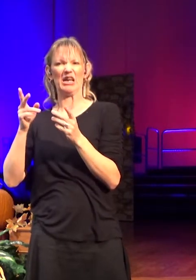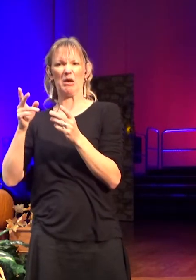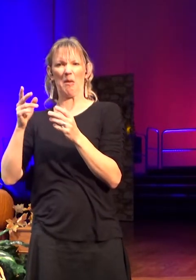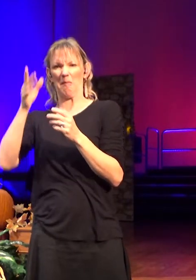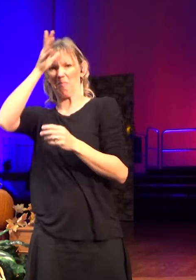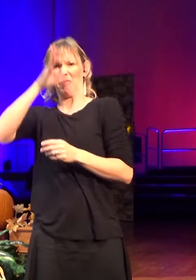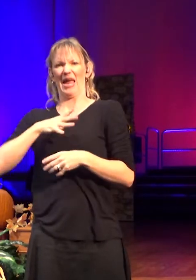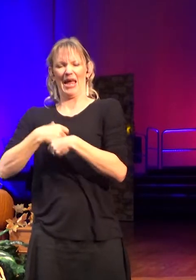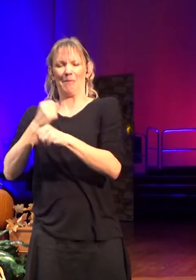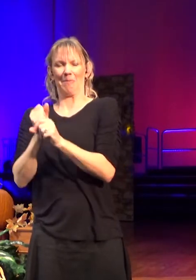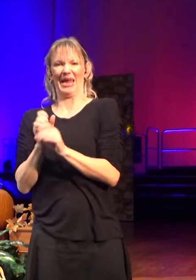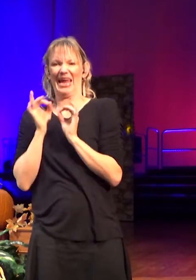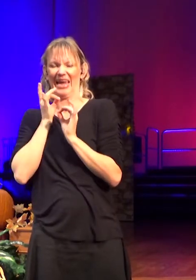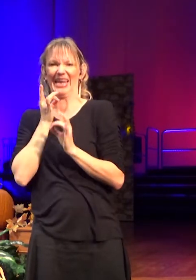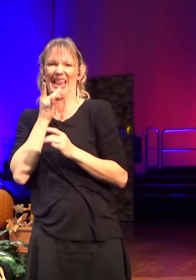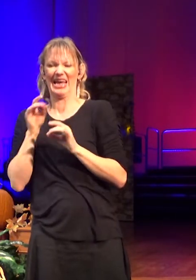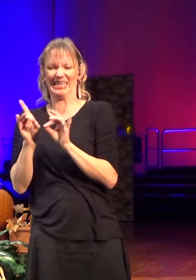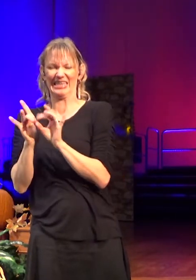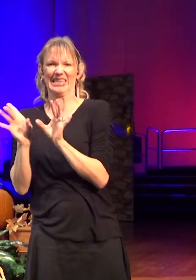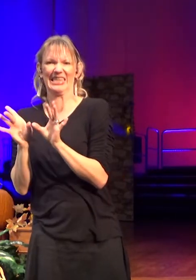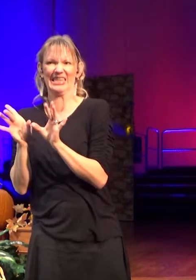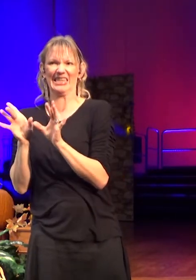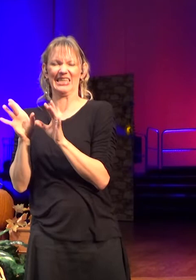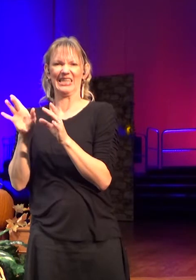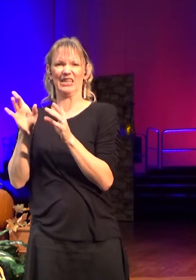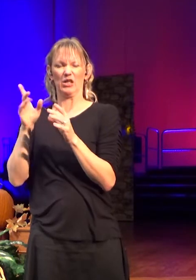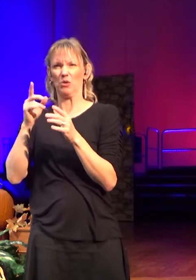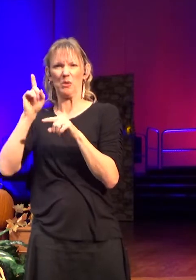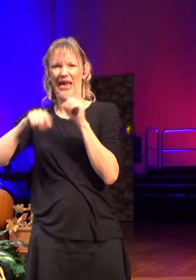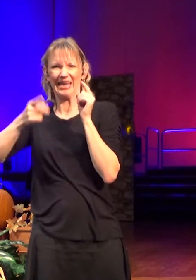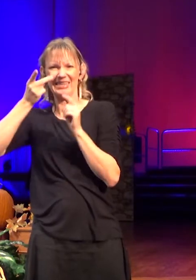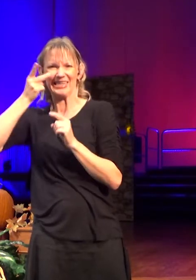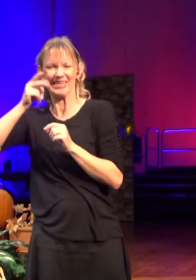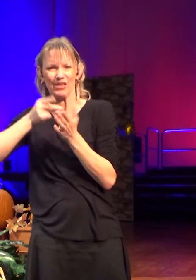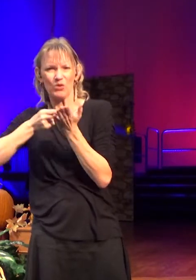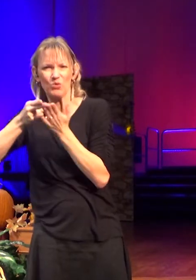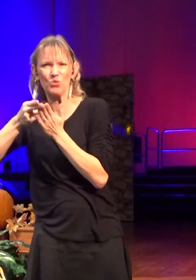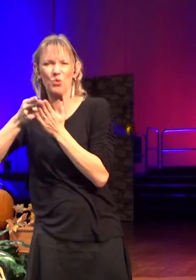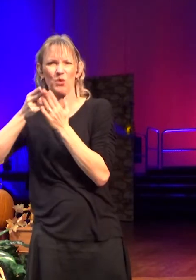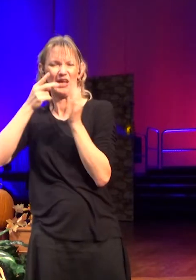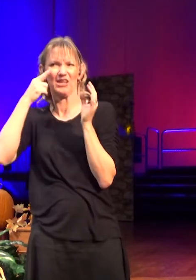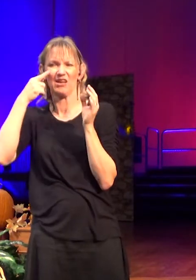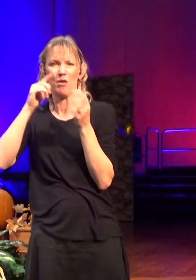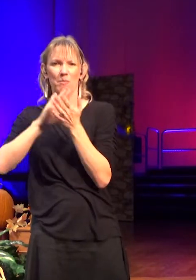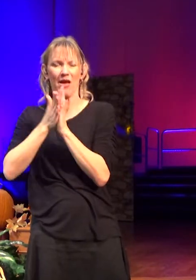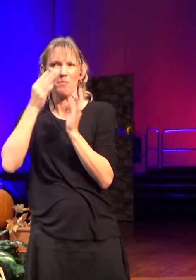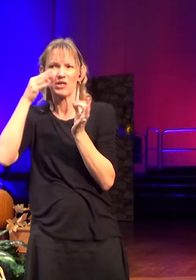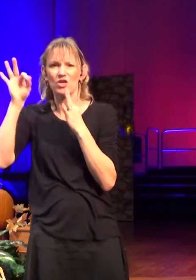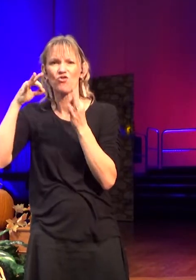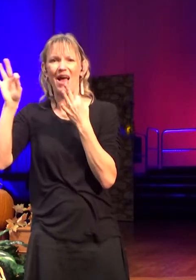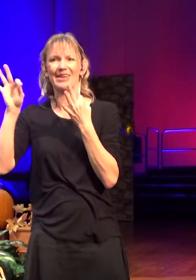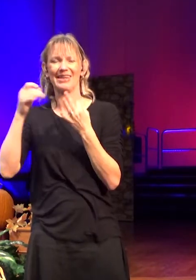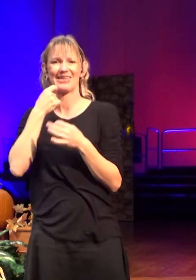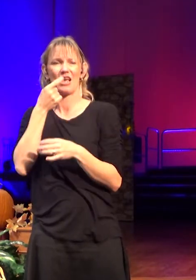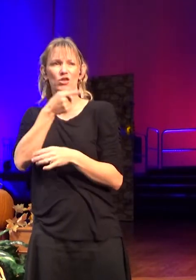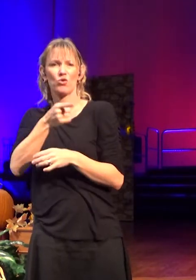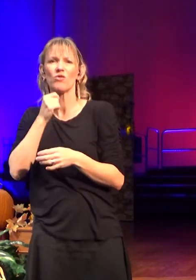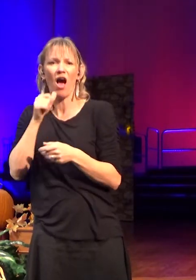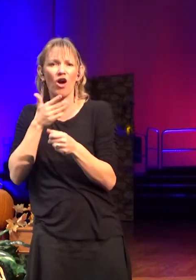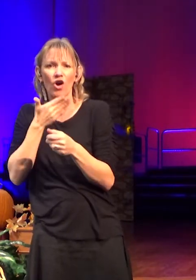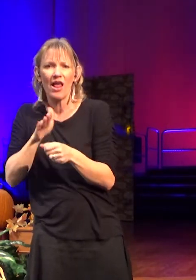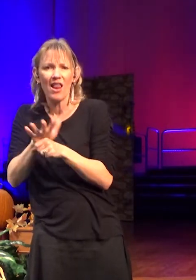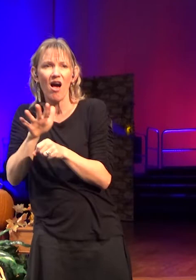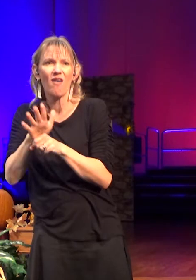light that blinds you to the truth, that distracts you. It's the glare that tells you you're not good